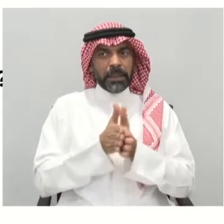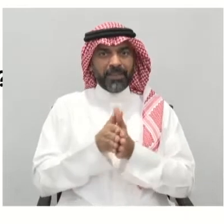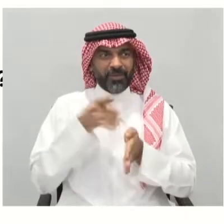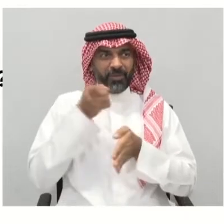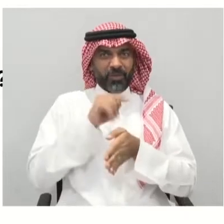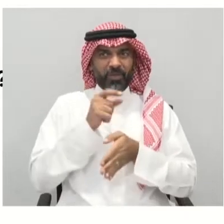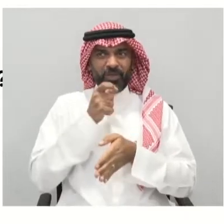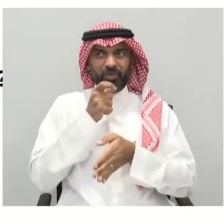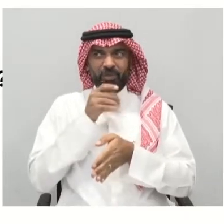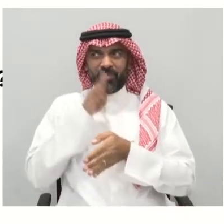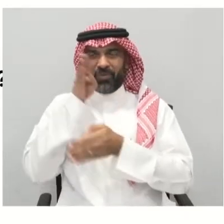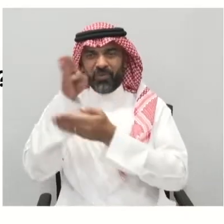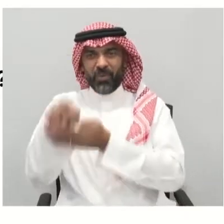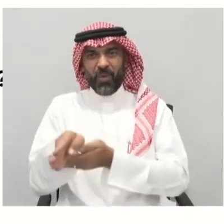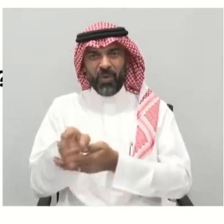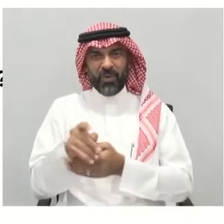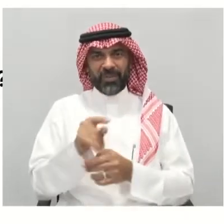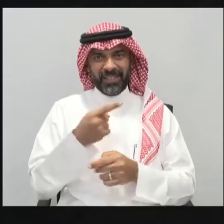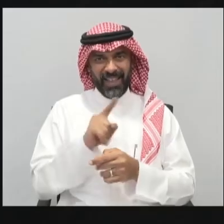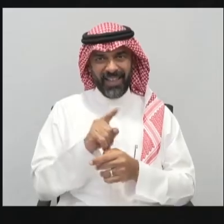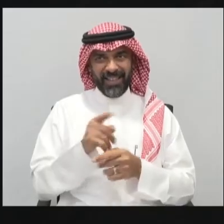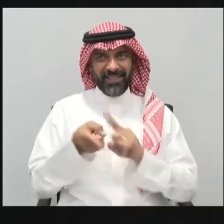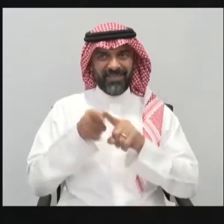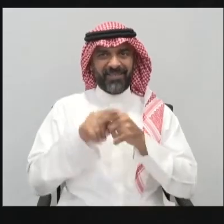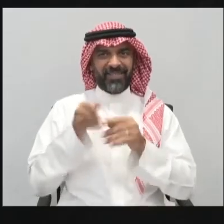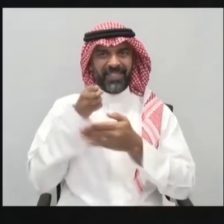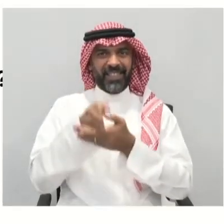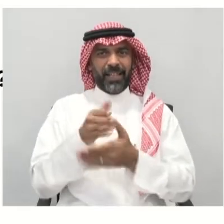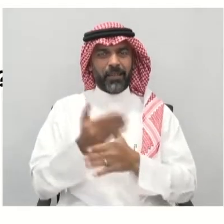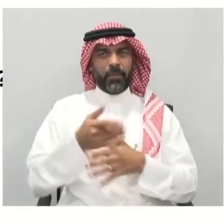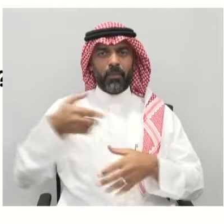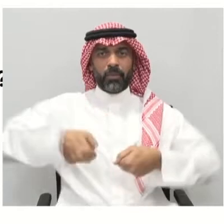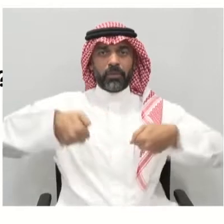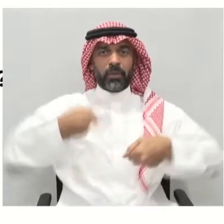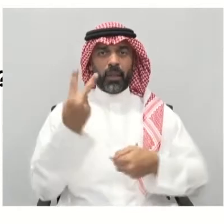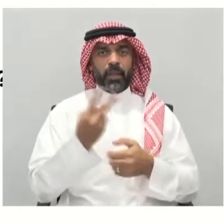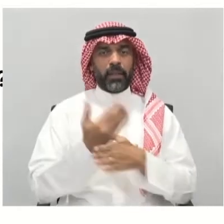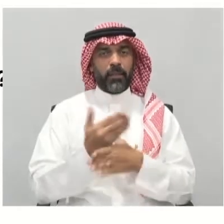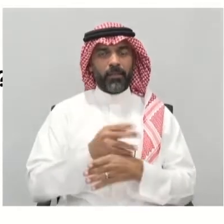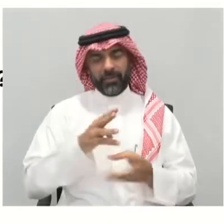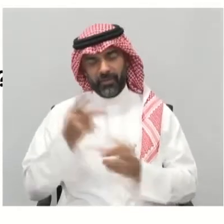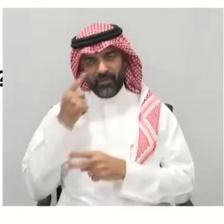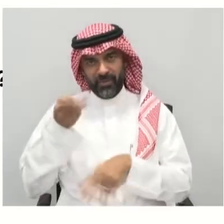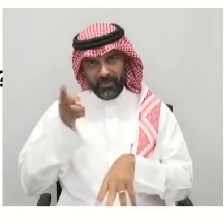bags. Why? Okay, let's listen again and then answer the questions.